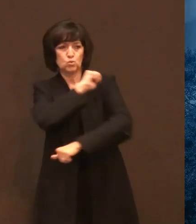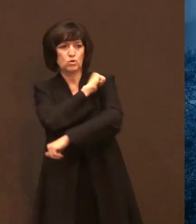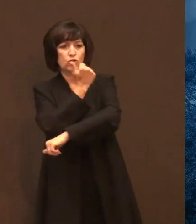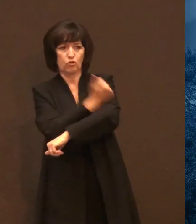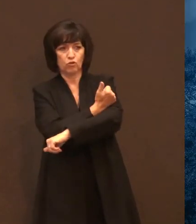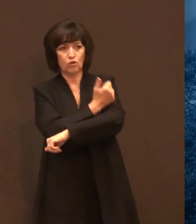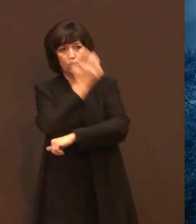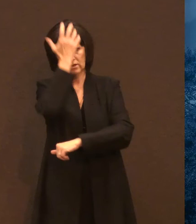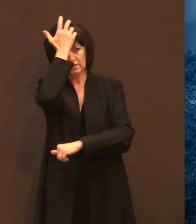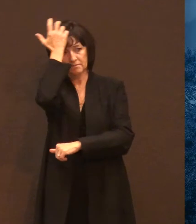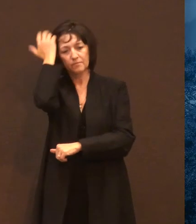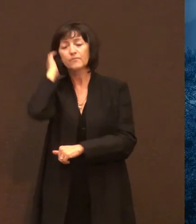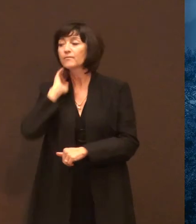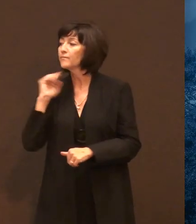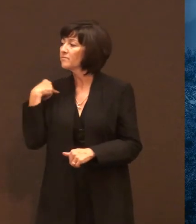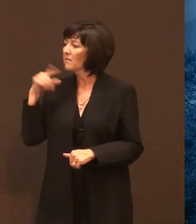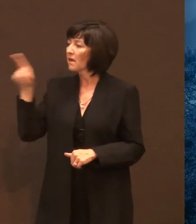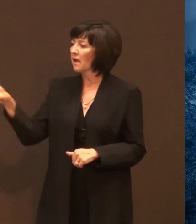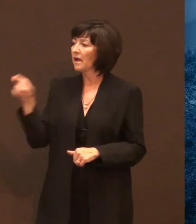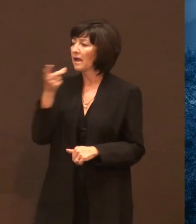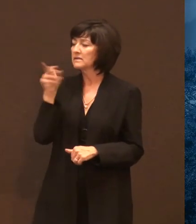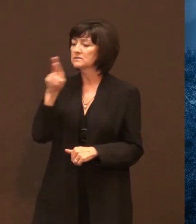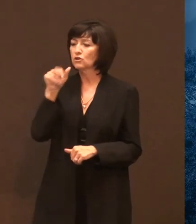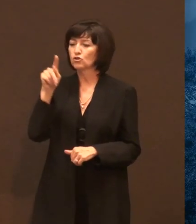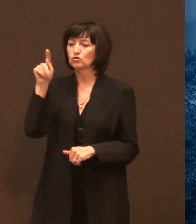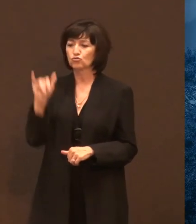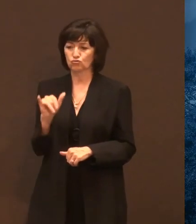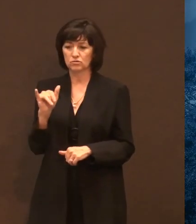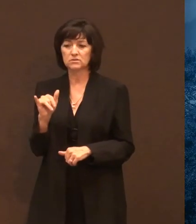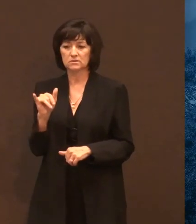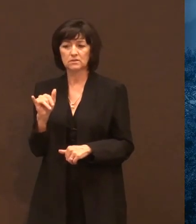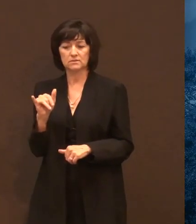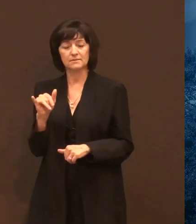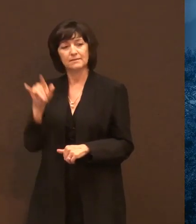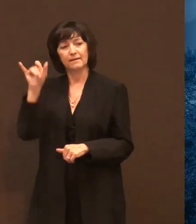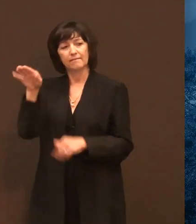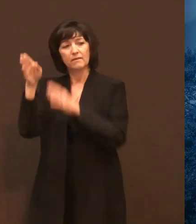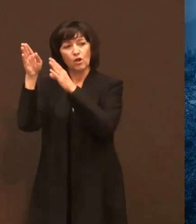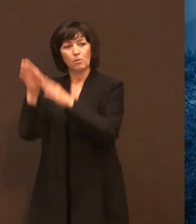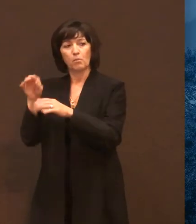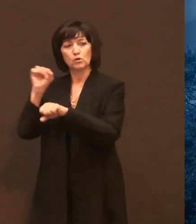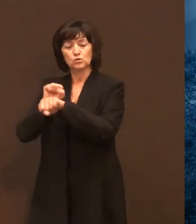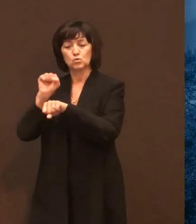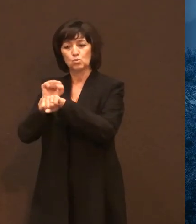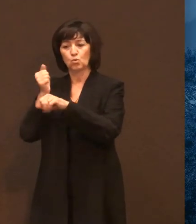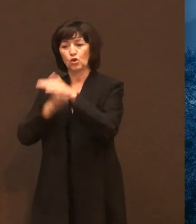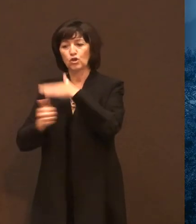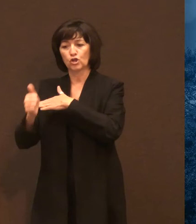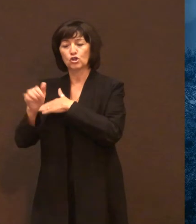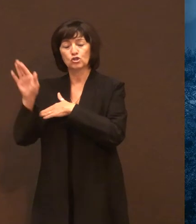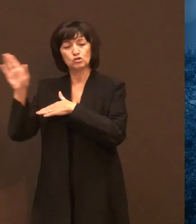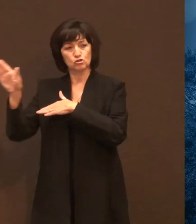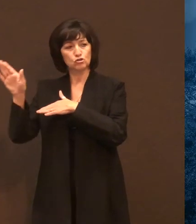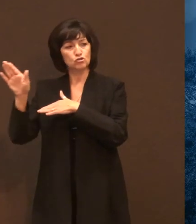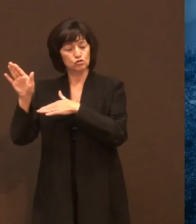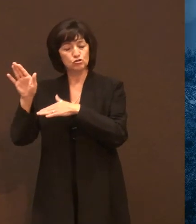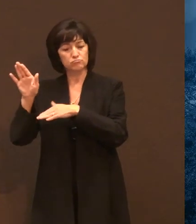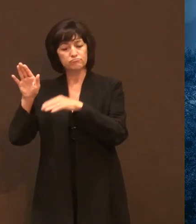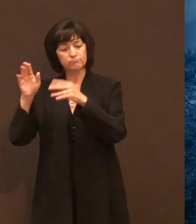Dr. Rattay, as Jamie Mack, who works for her, does a lot of this analysis on the front